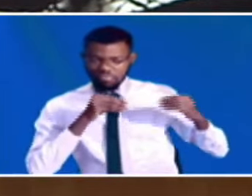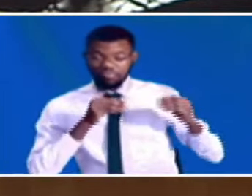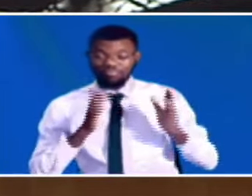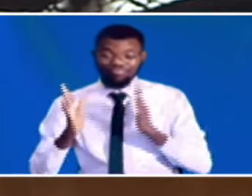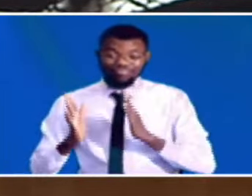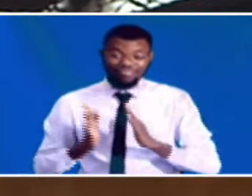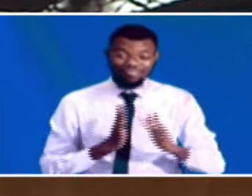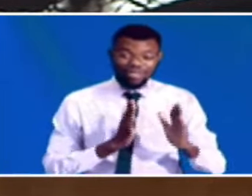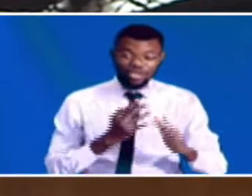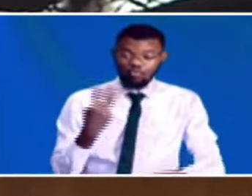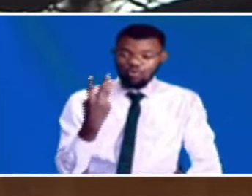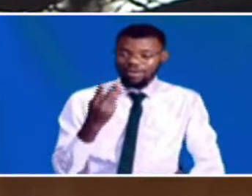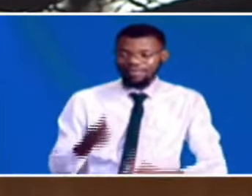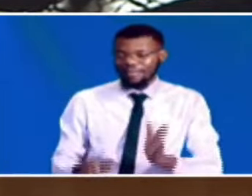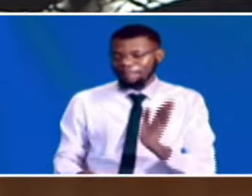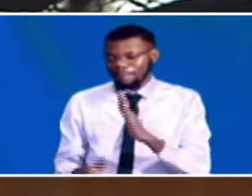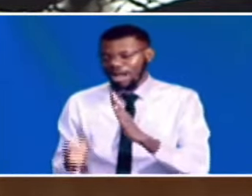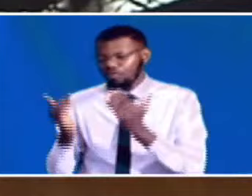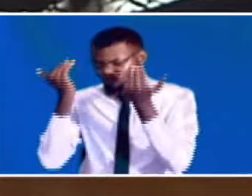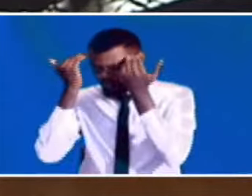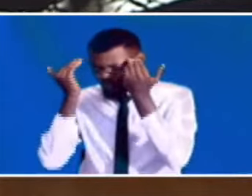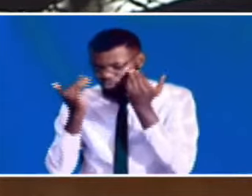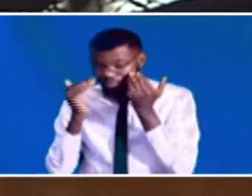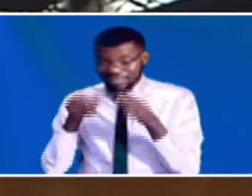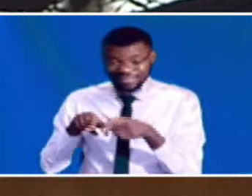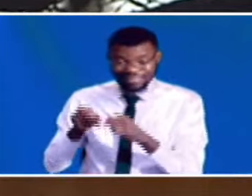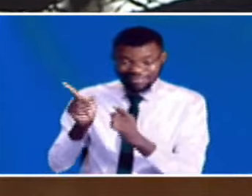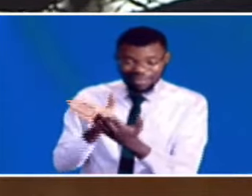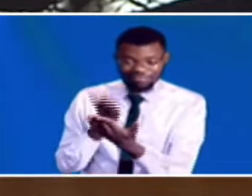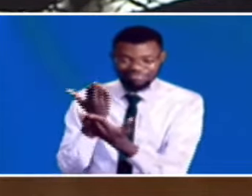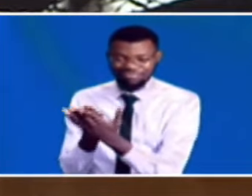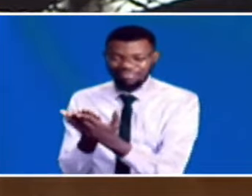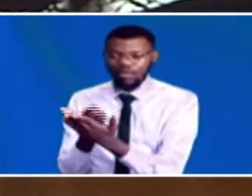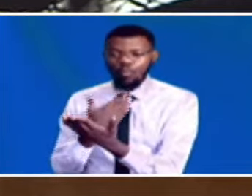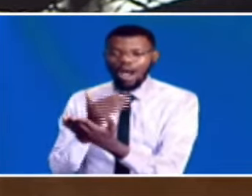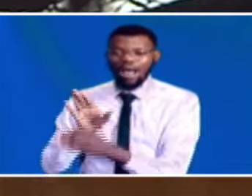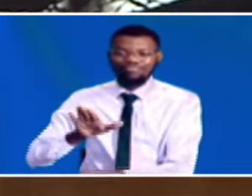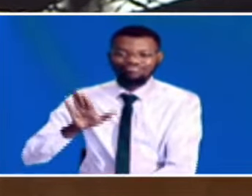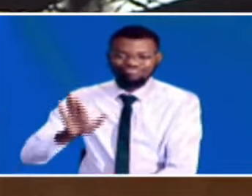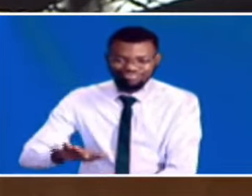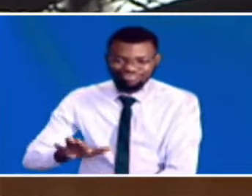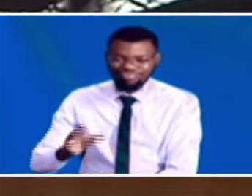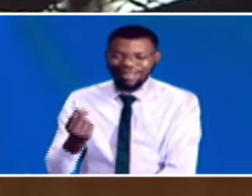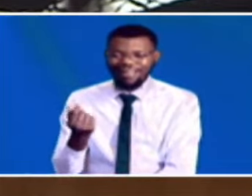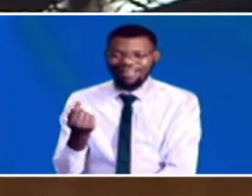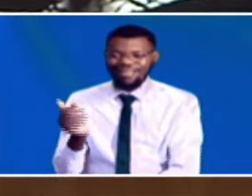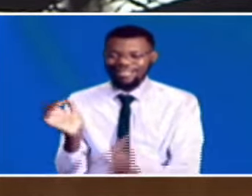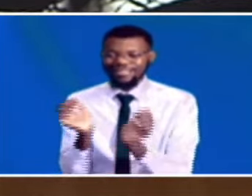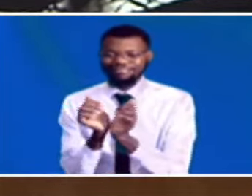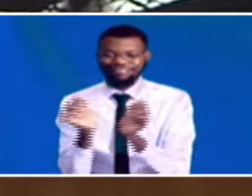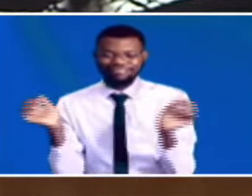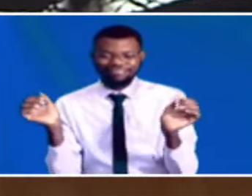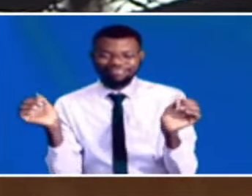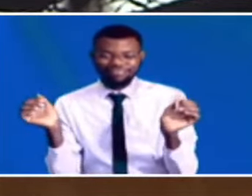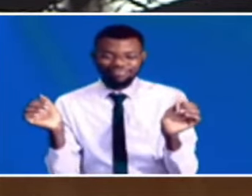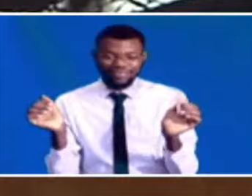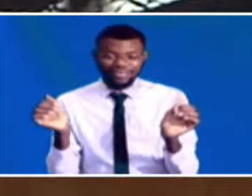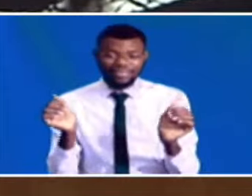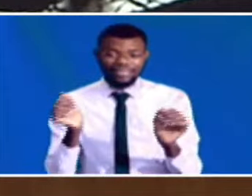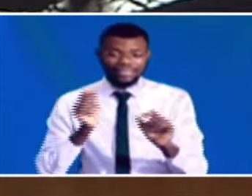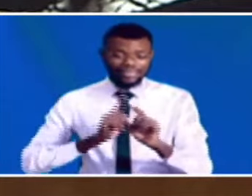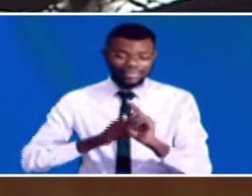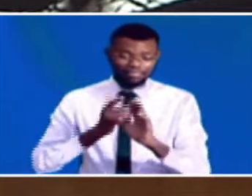court Wednesday for bail application hearing for the first 3 charges. And in an exclusive with KTN Investigation